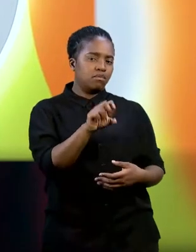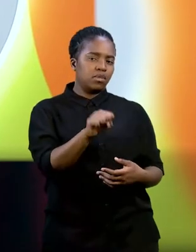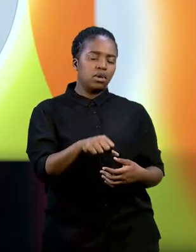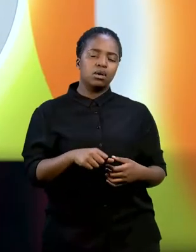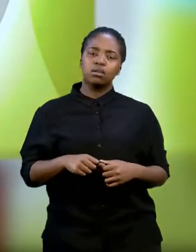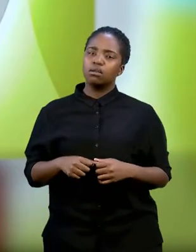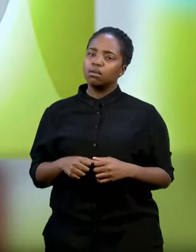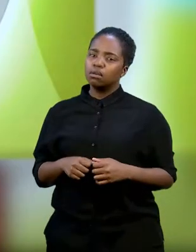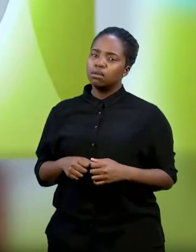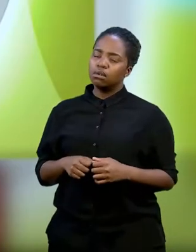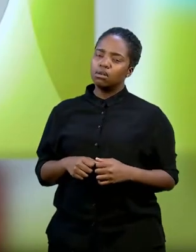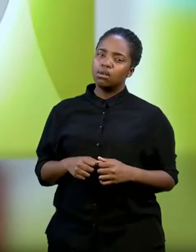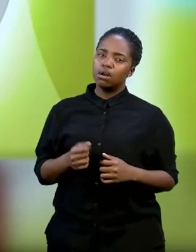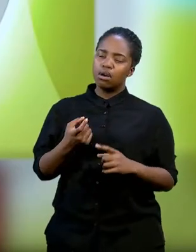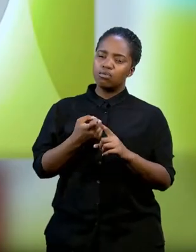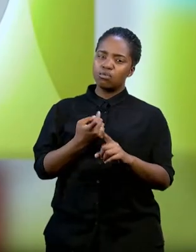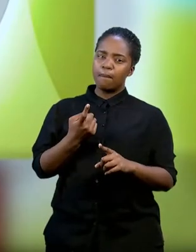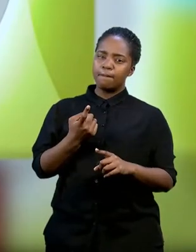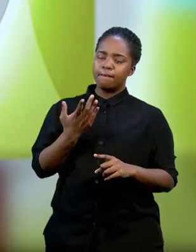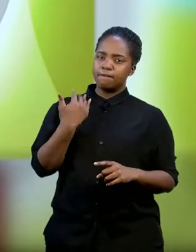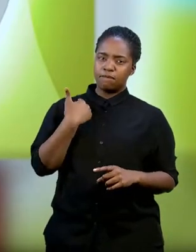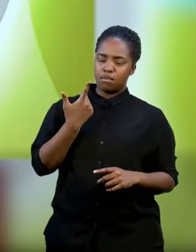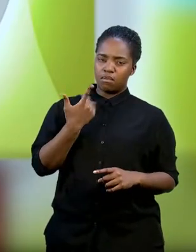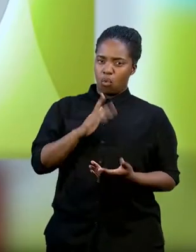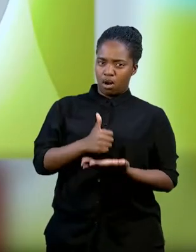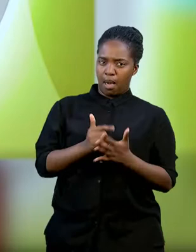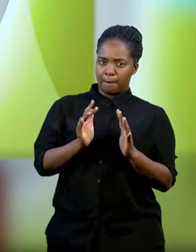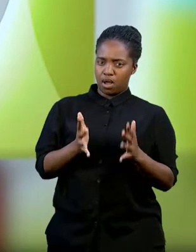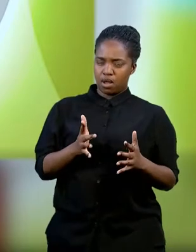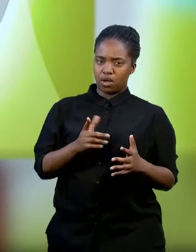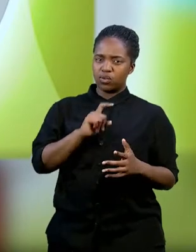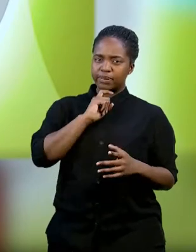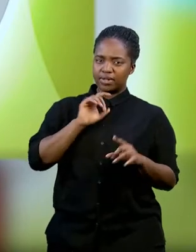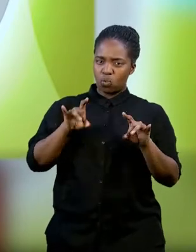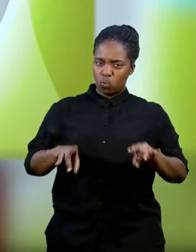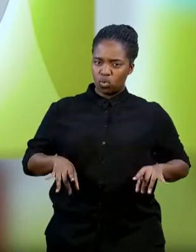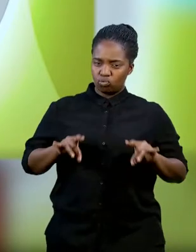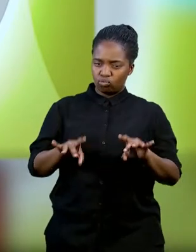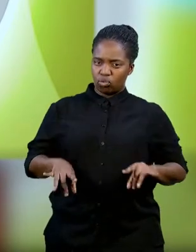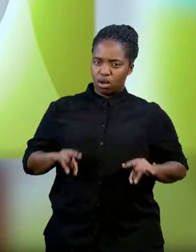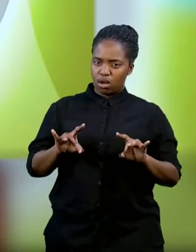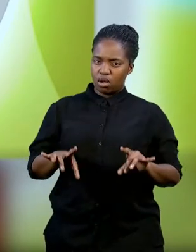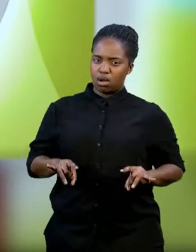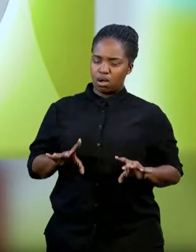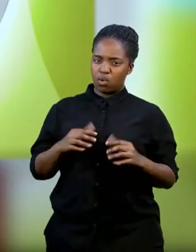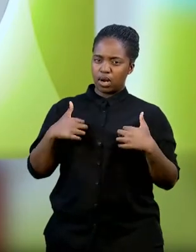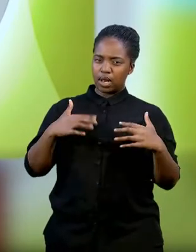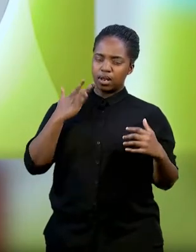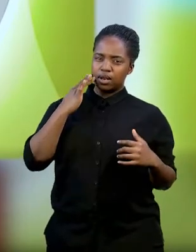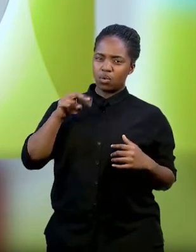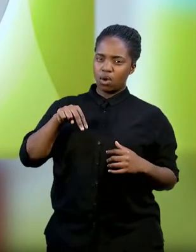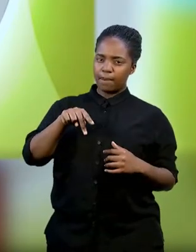teng. So from nako e o tswala ka ofela ga o a kgona go tsamaya e sa le o sebedisa wheelchair? Ee. O botsalaneng go